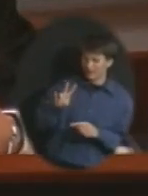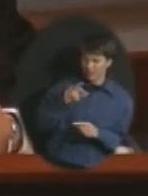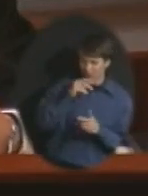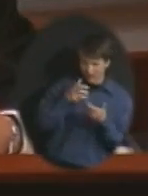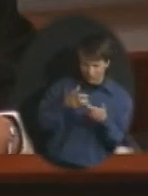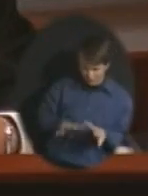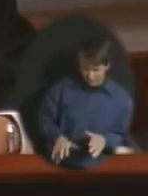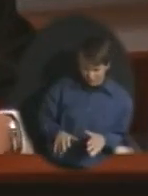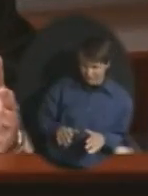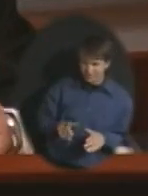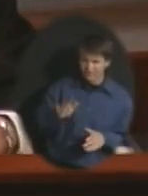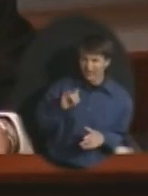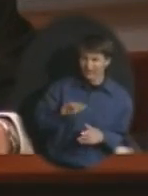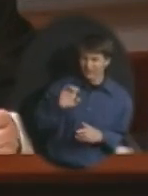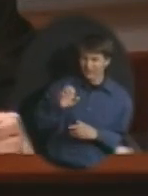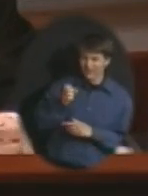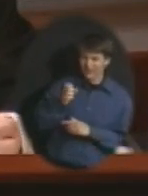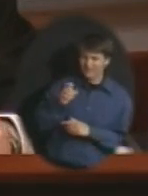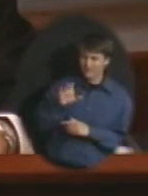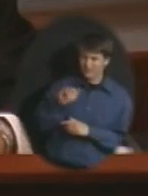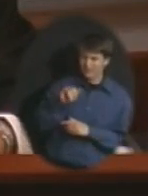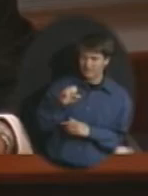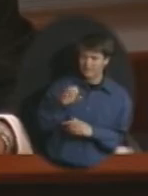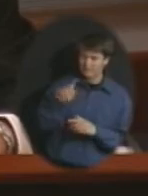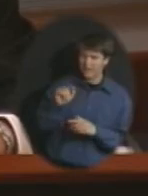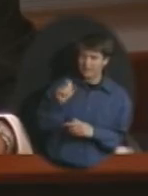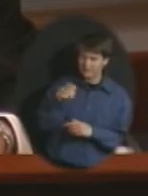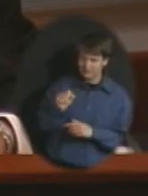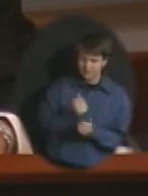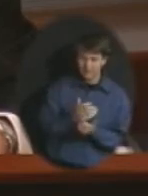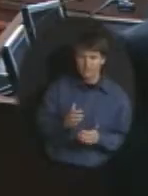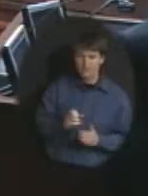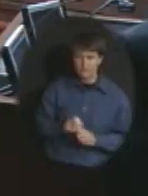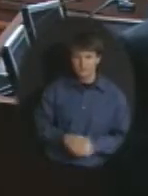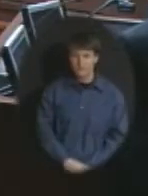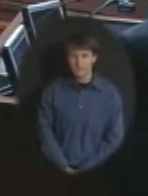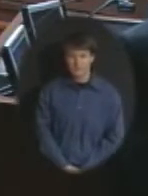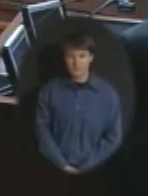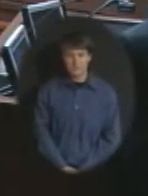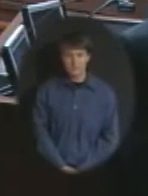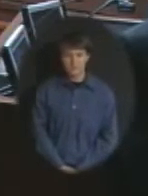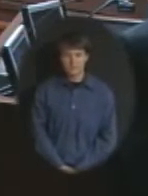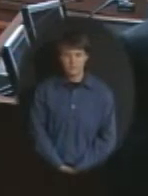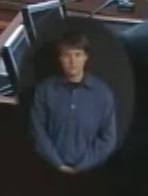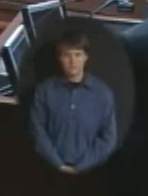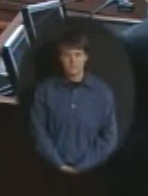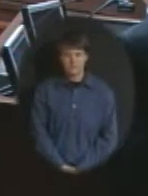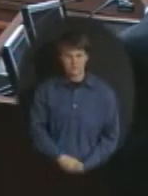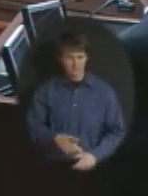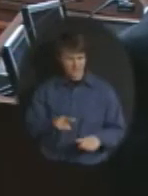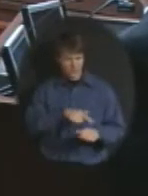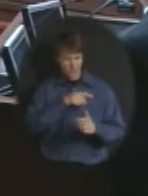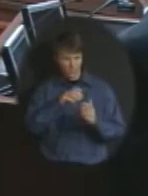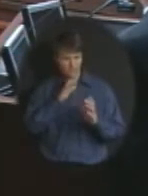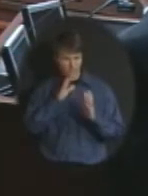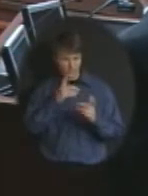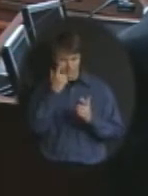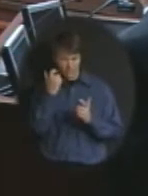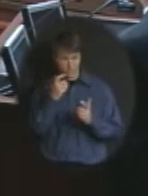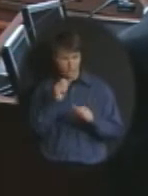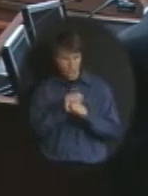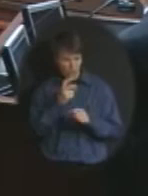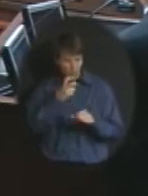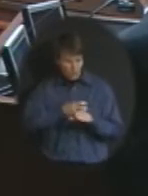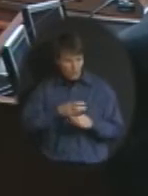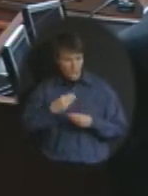out on. Those were excise taxes and insurance fees. So. Right. Yeah. Going along with the conversation we've had, because we worked so hard on providing a